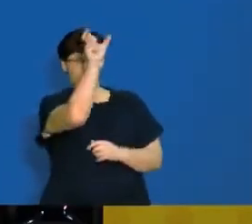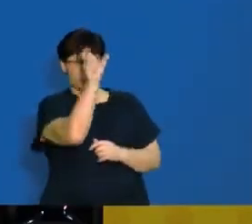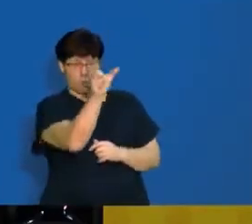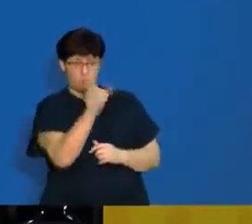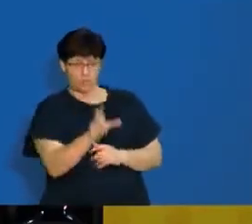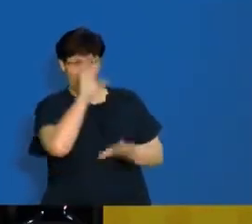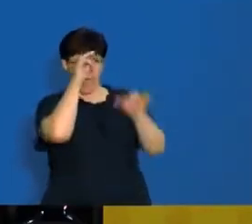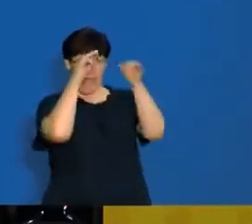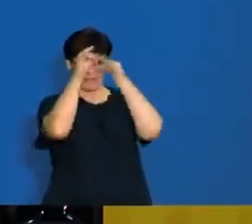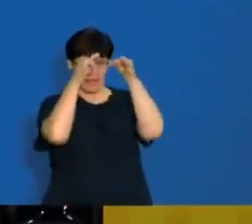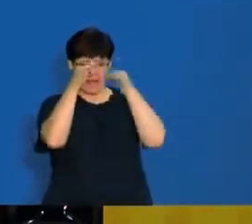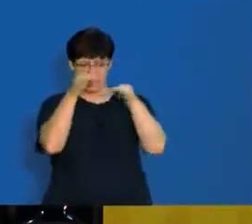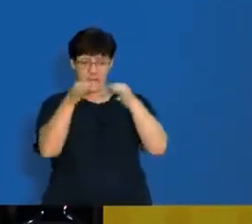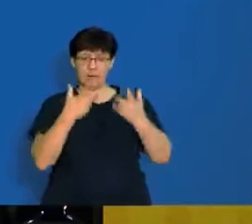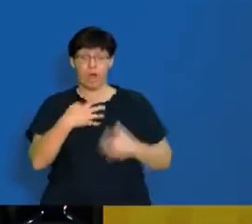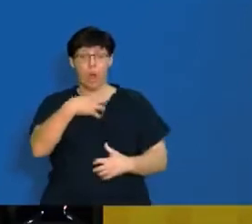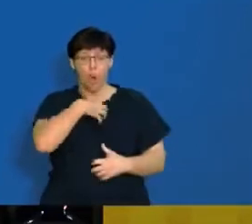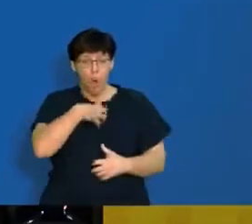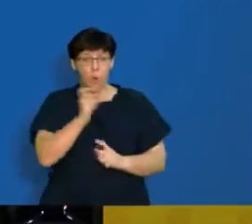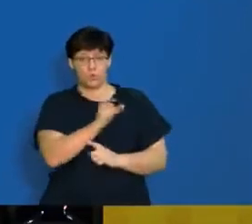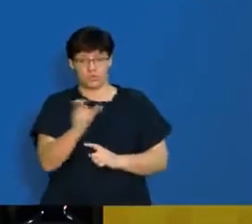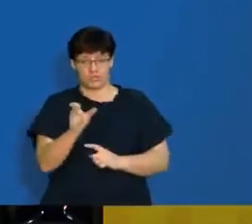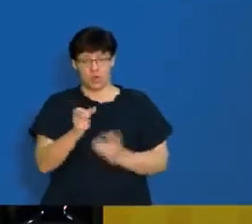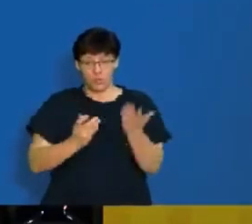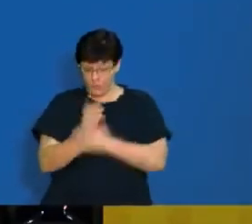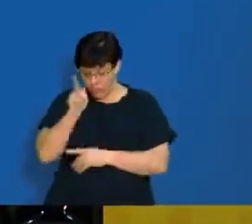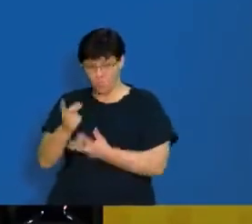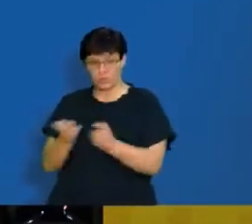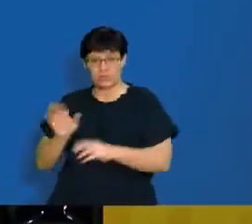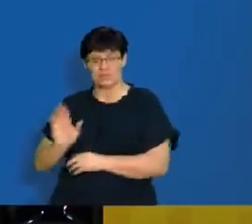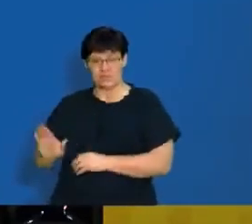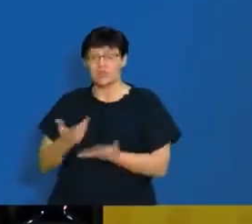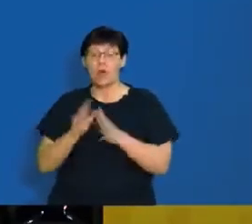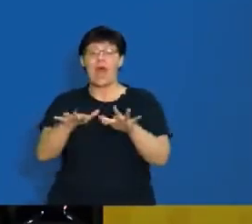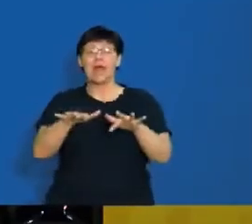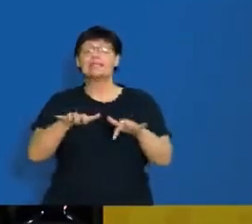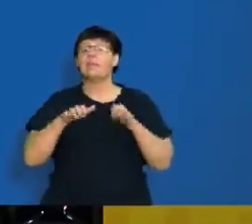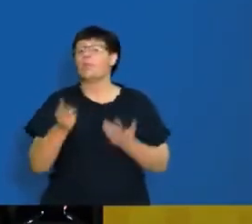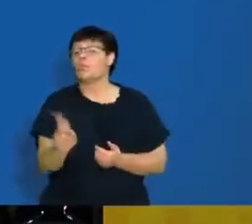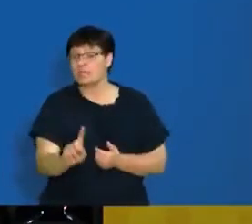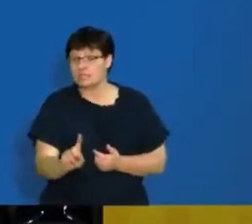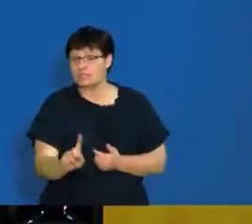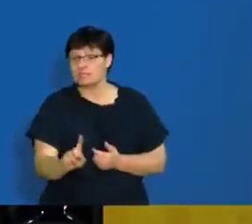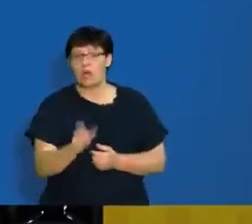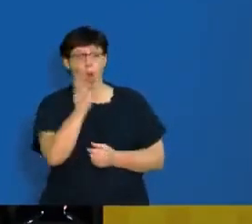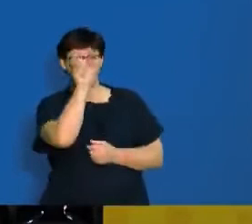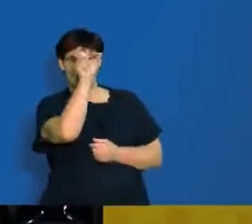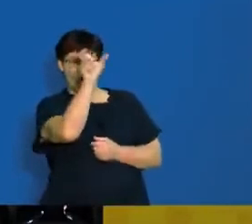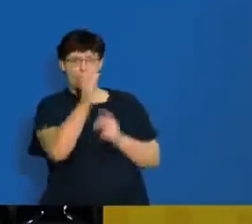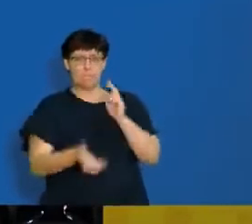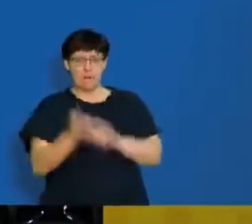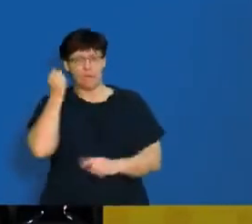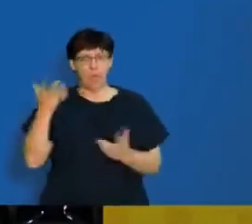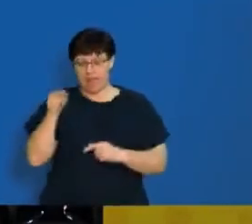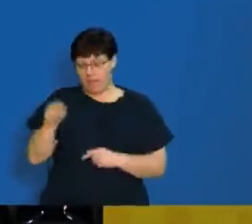define those in your own words. So what will happen in an exam situation is that the word will just be found in the